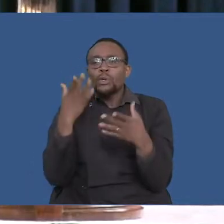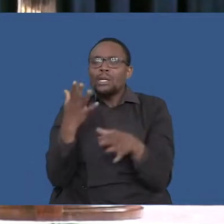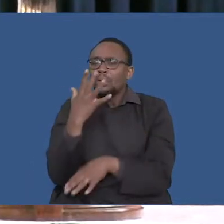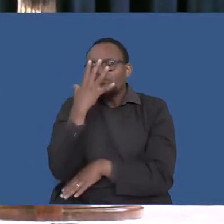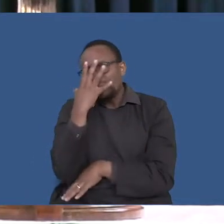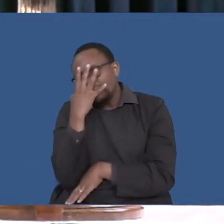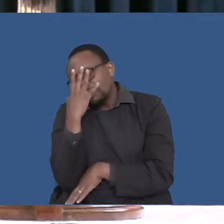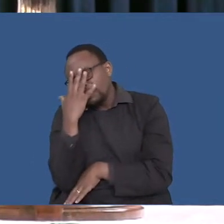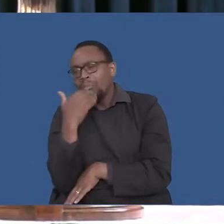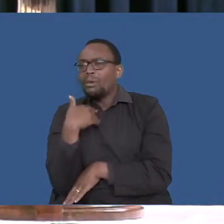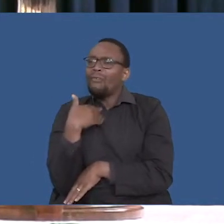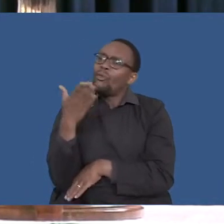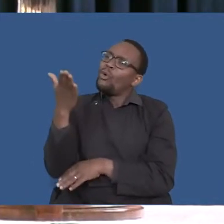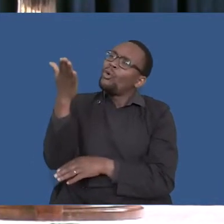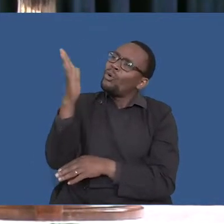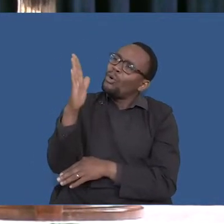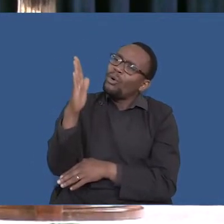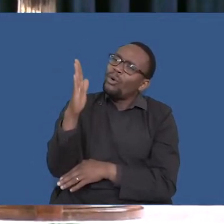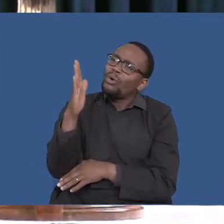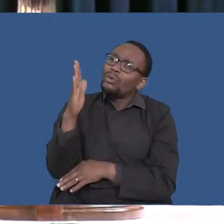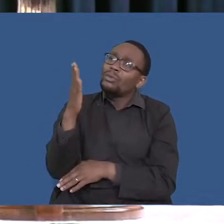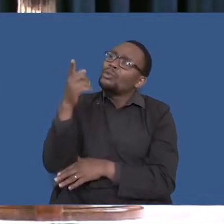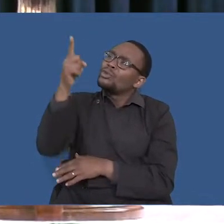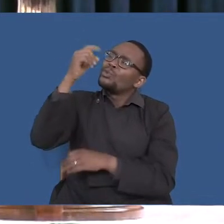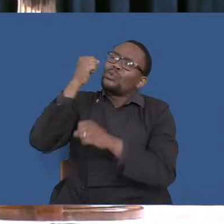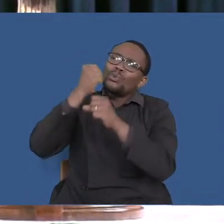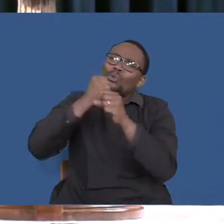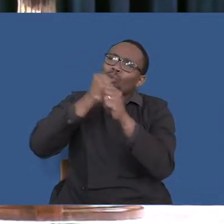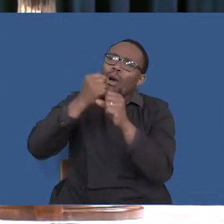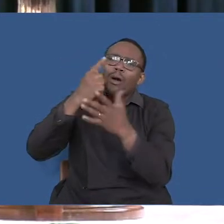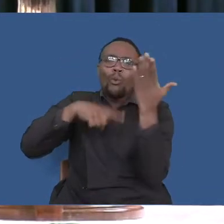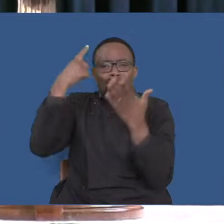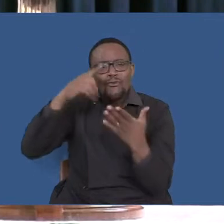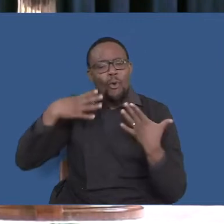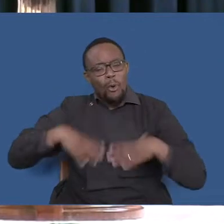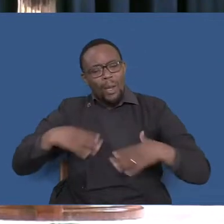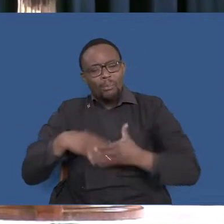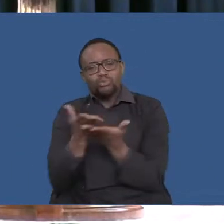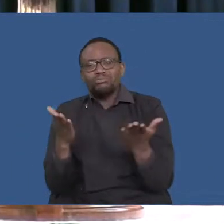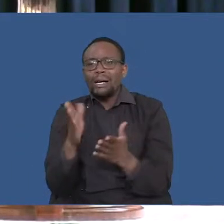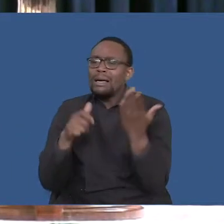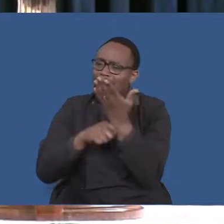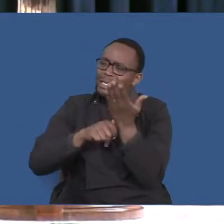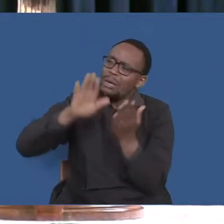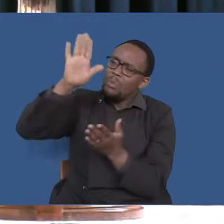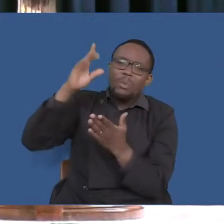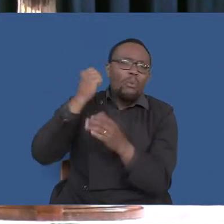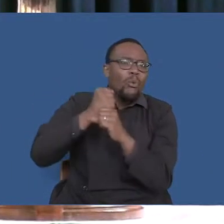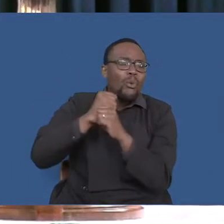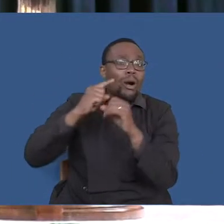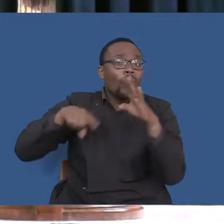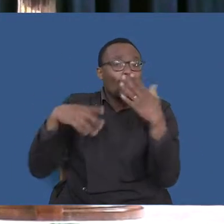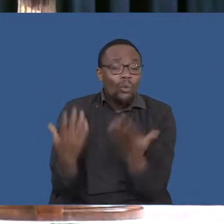then Joshua tells God, God, what will you do for your great name? Can you imagine